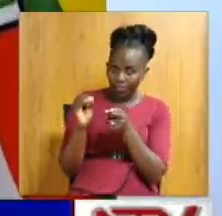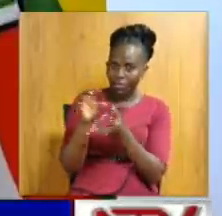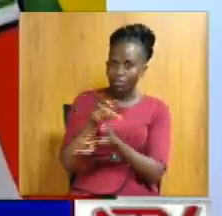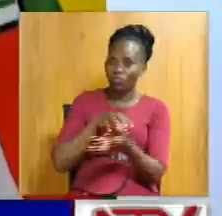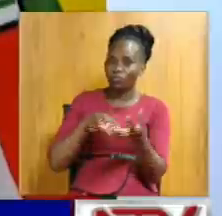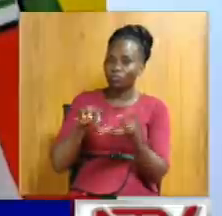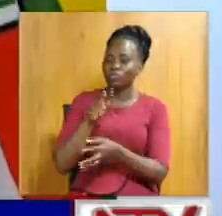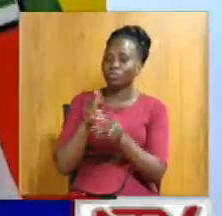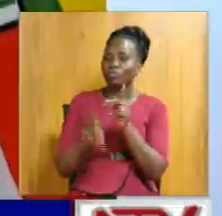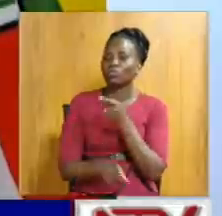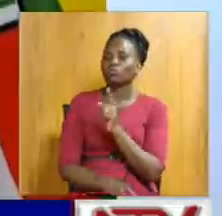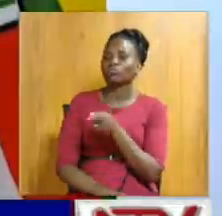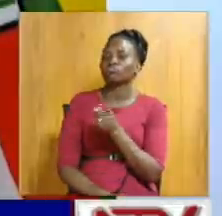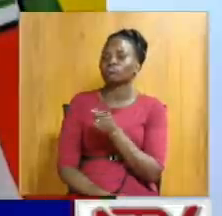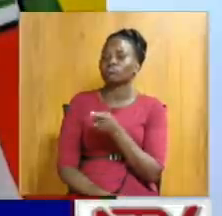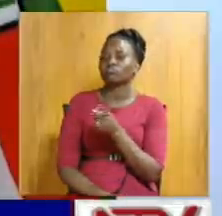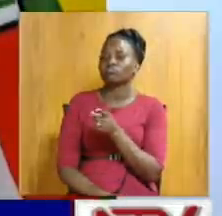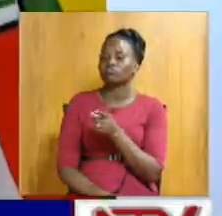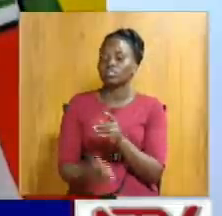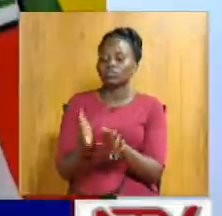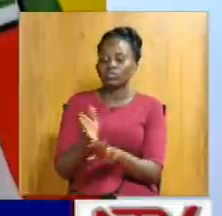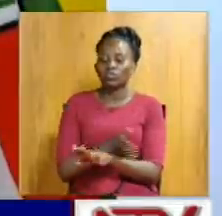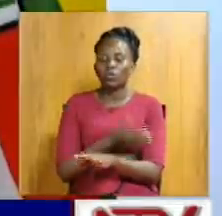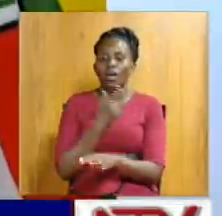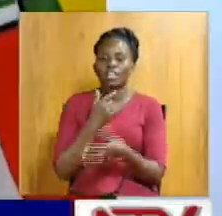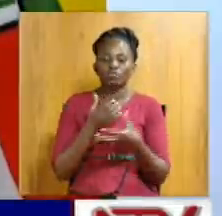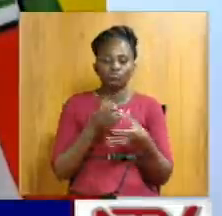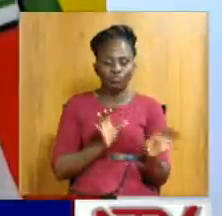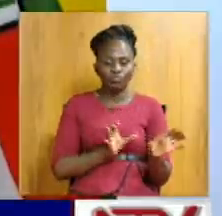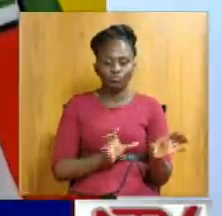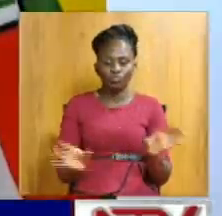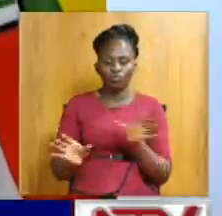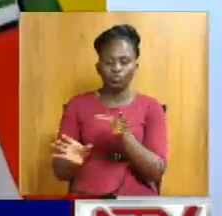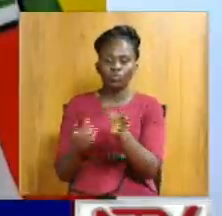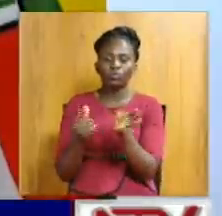actors had divided Ugandans into three groups.